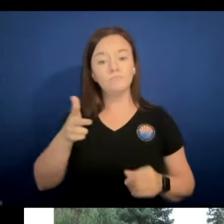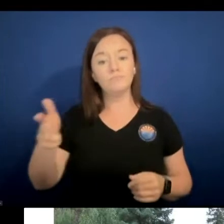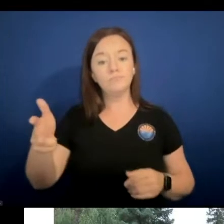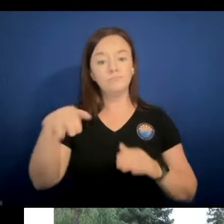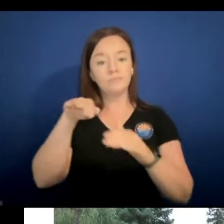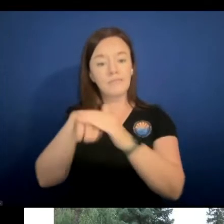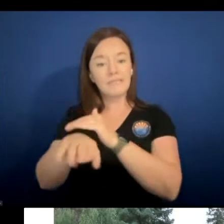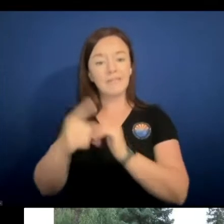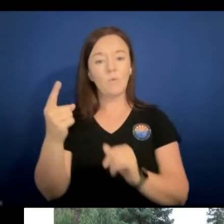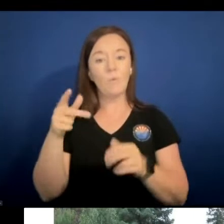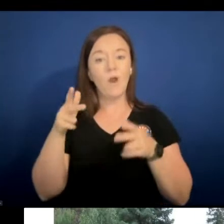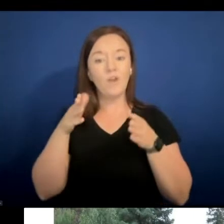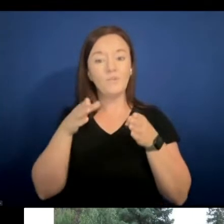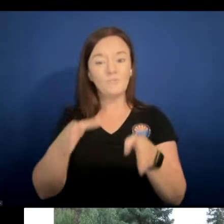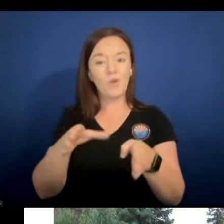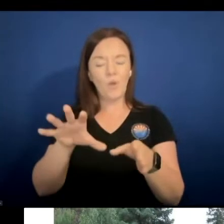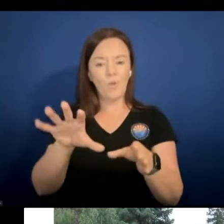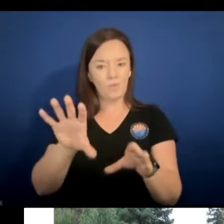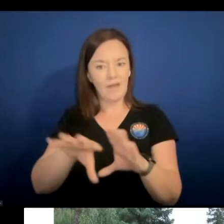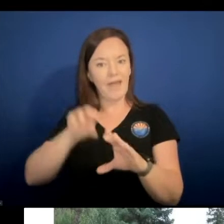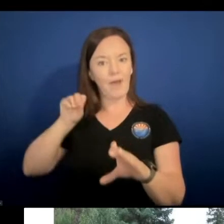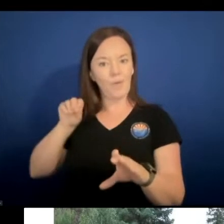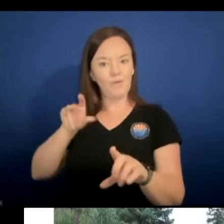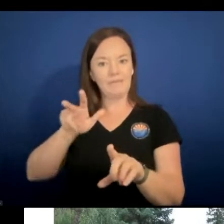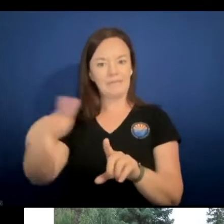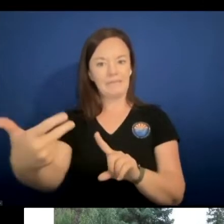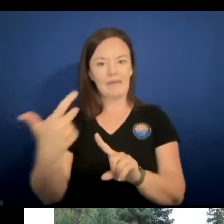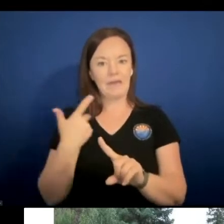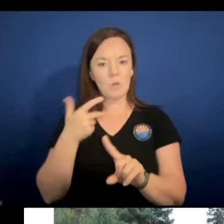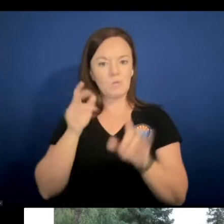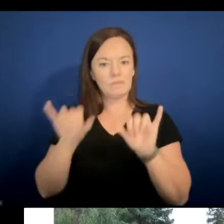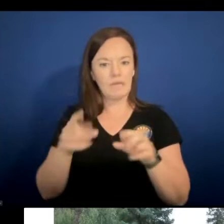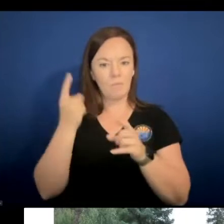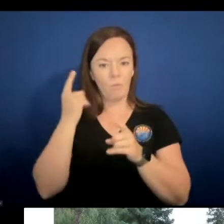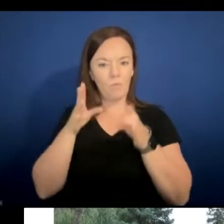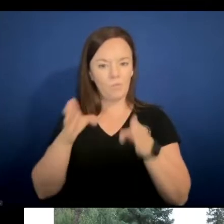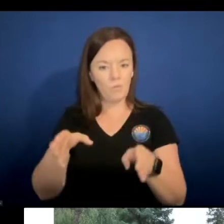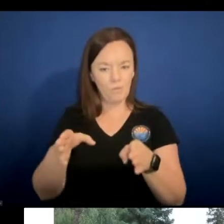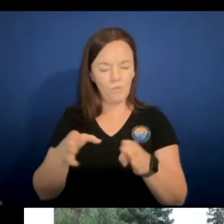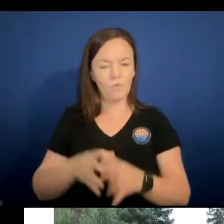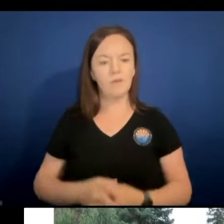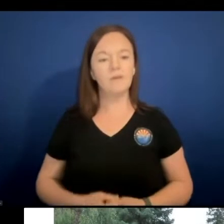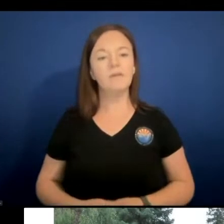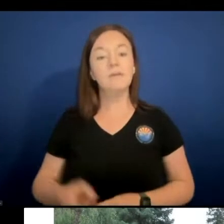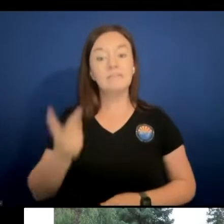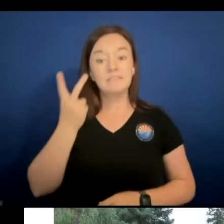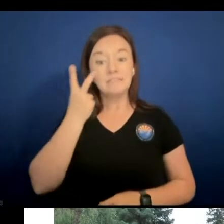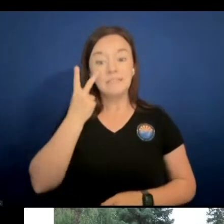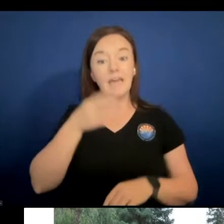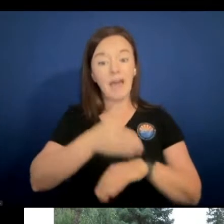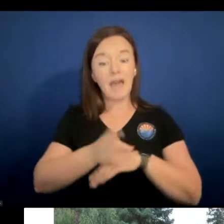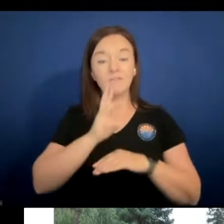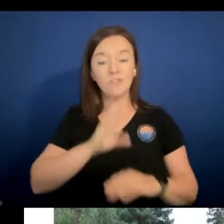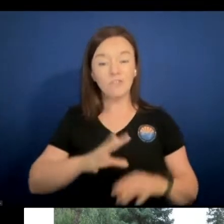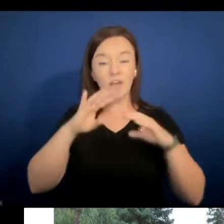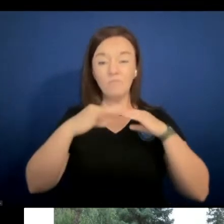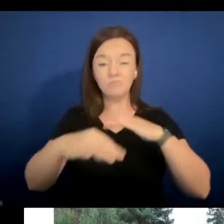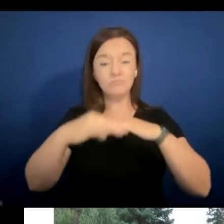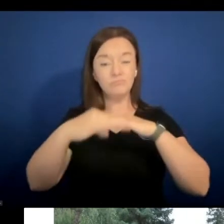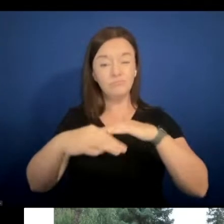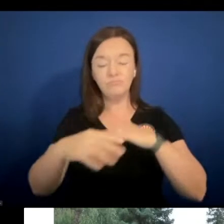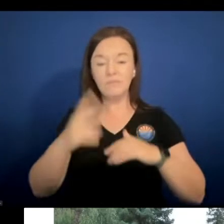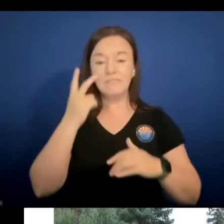of the canyon. And so you can see that one road, all the large